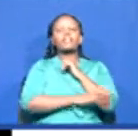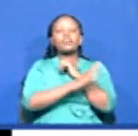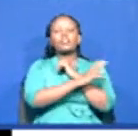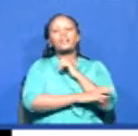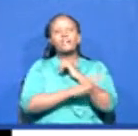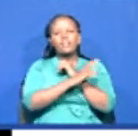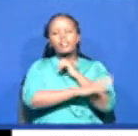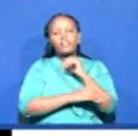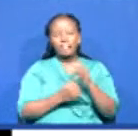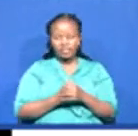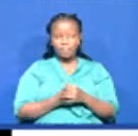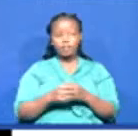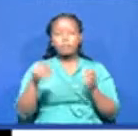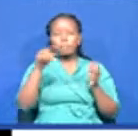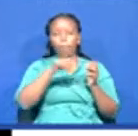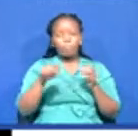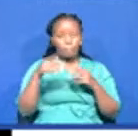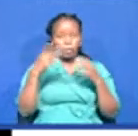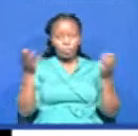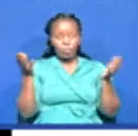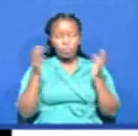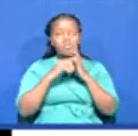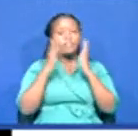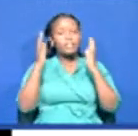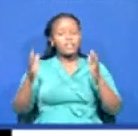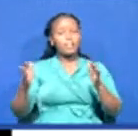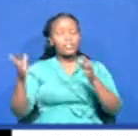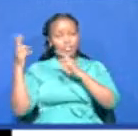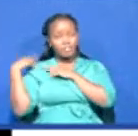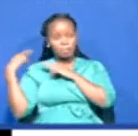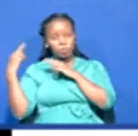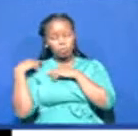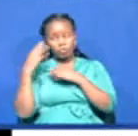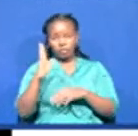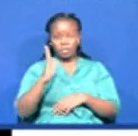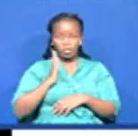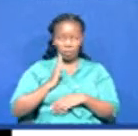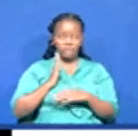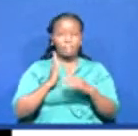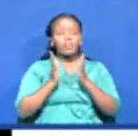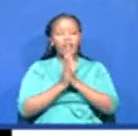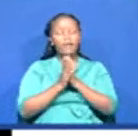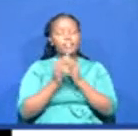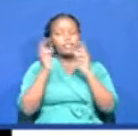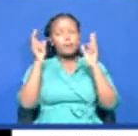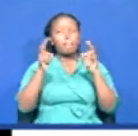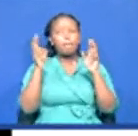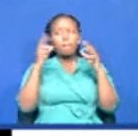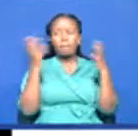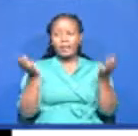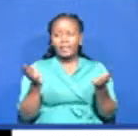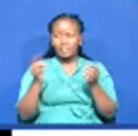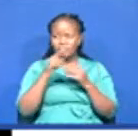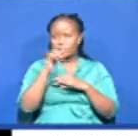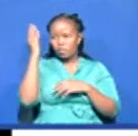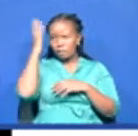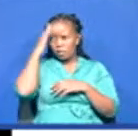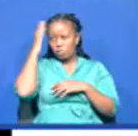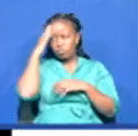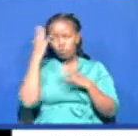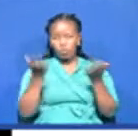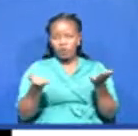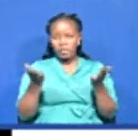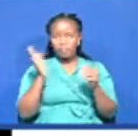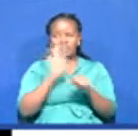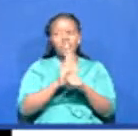As RINDAs, responsible for security and law enforcement matters, you know very well that some of these battles cannot